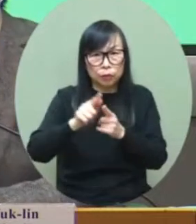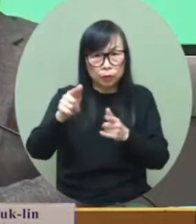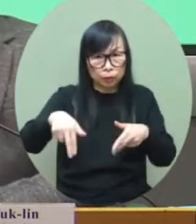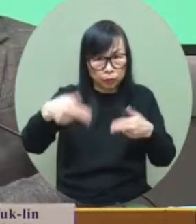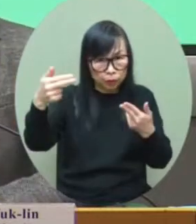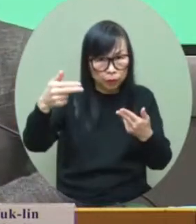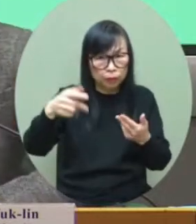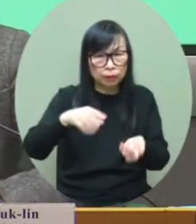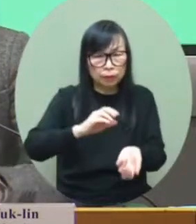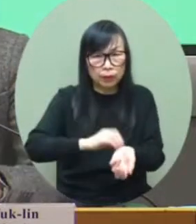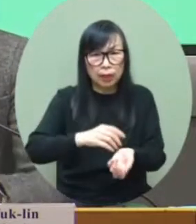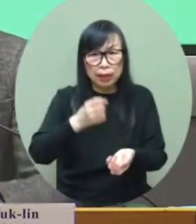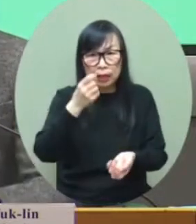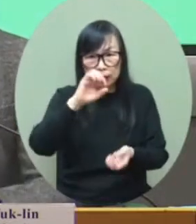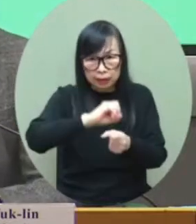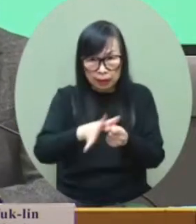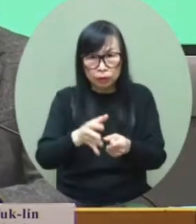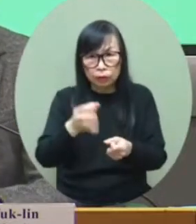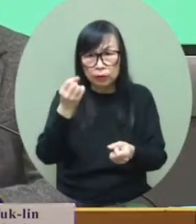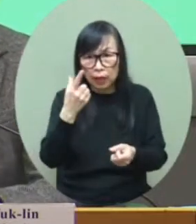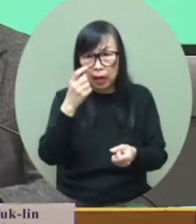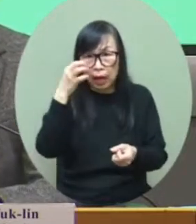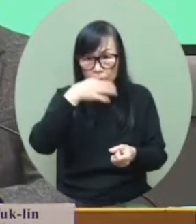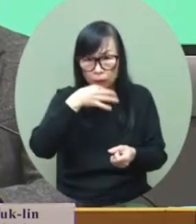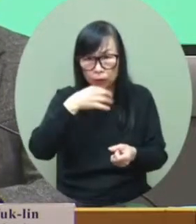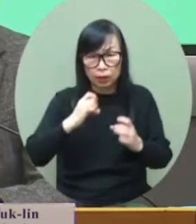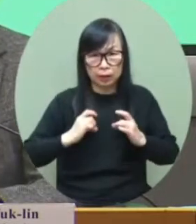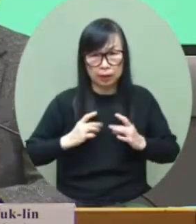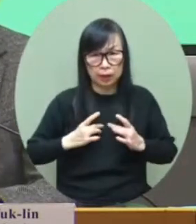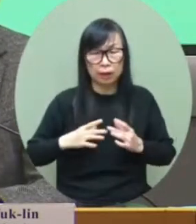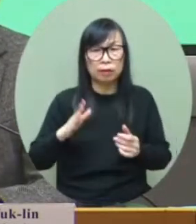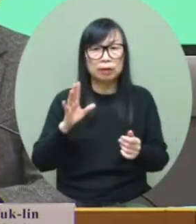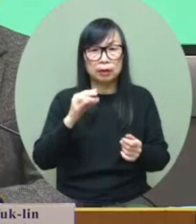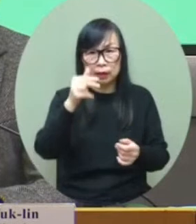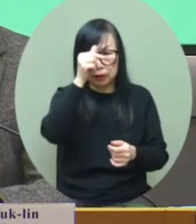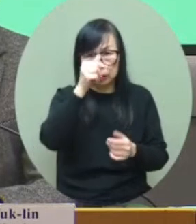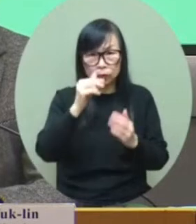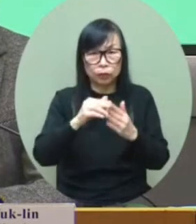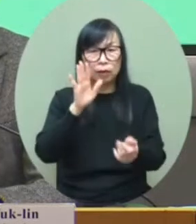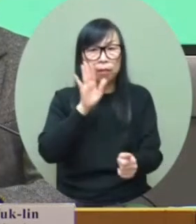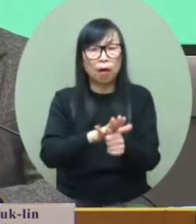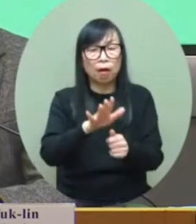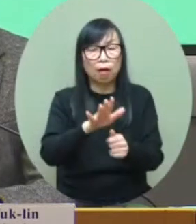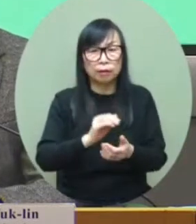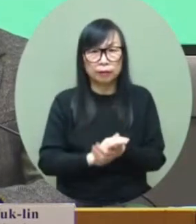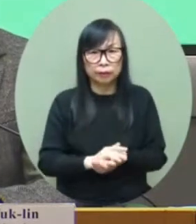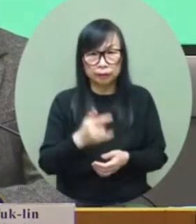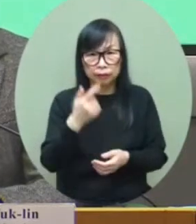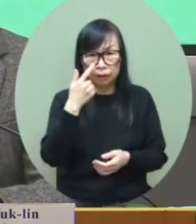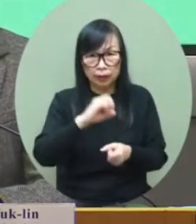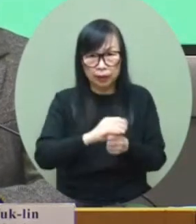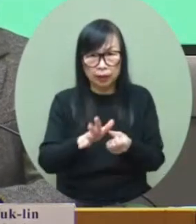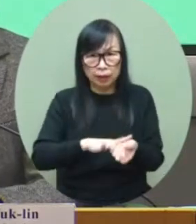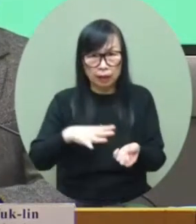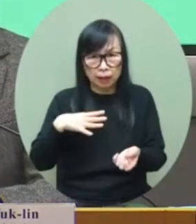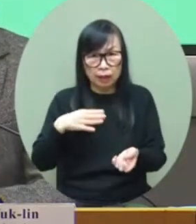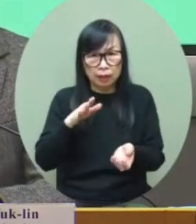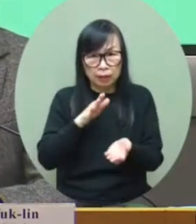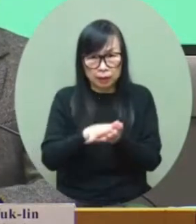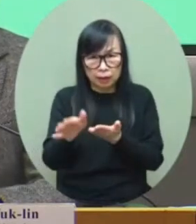bed deployment scheme based on the developments of the epidemic, as well as making use of